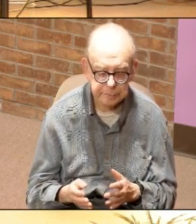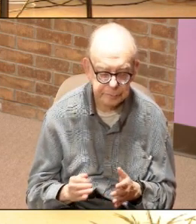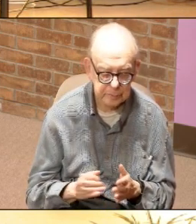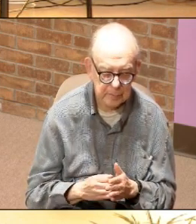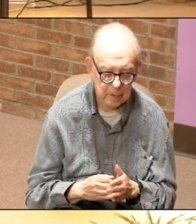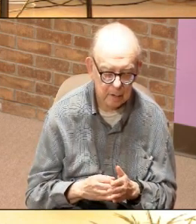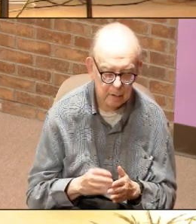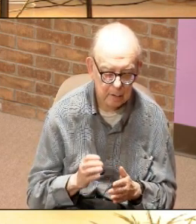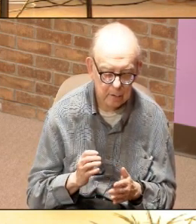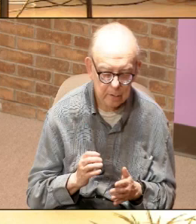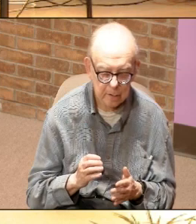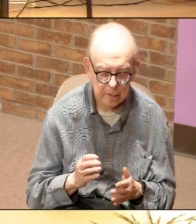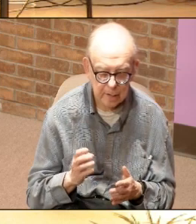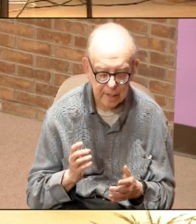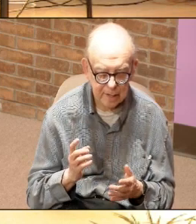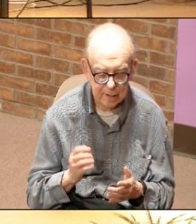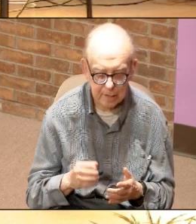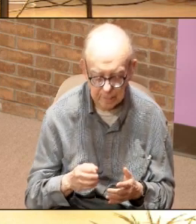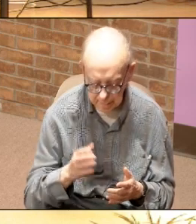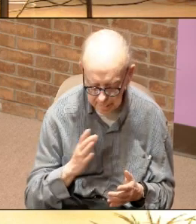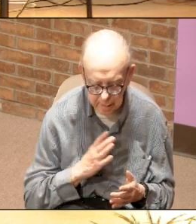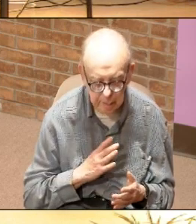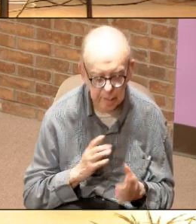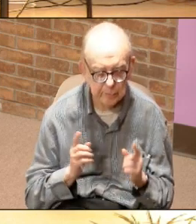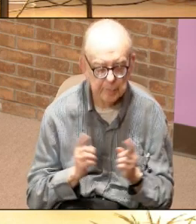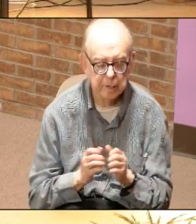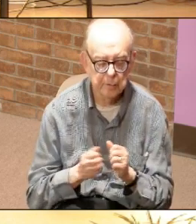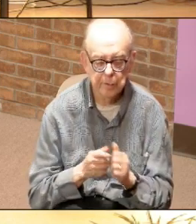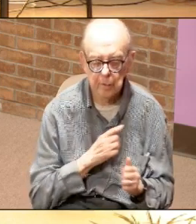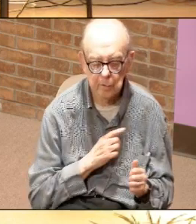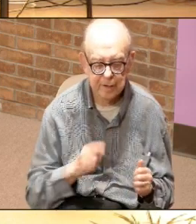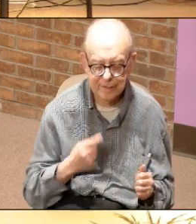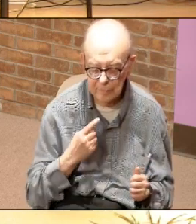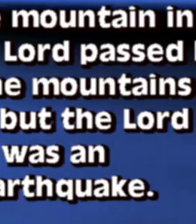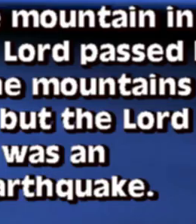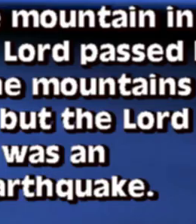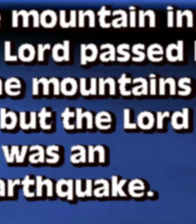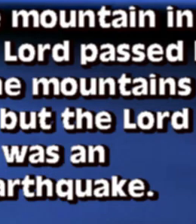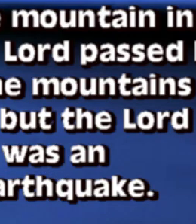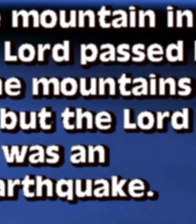this is Elijah's encounter with the Lord. Look at what it says.